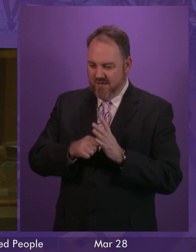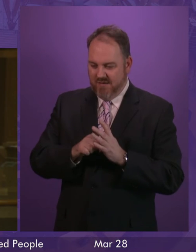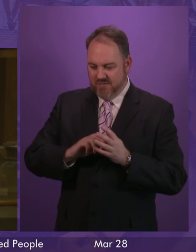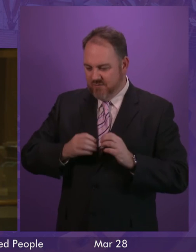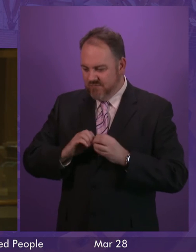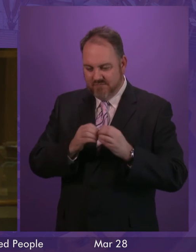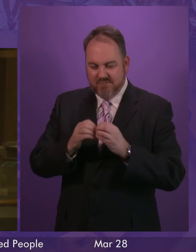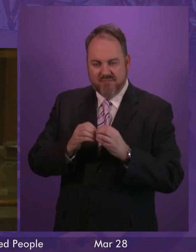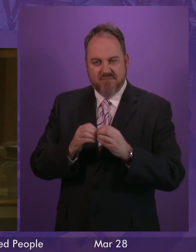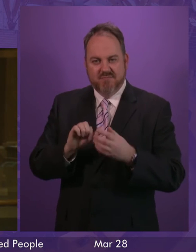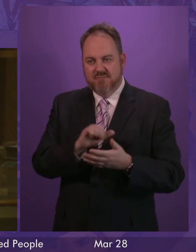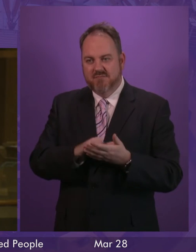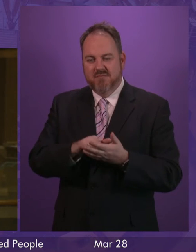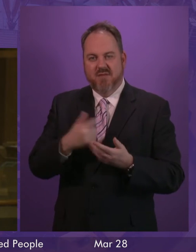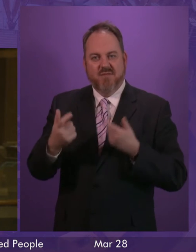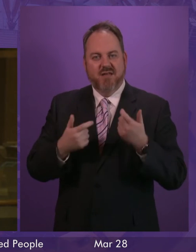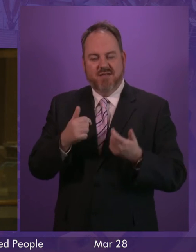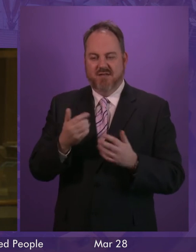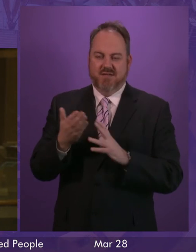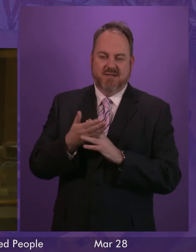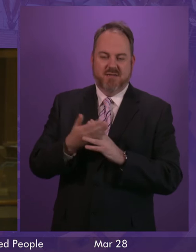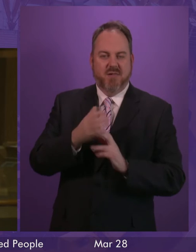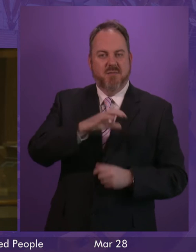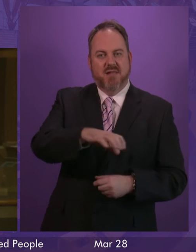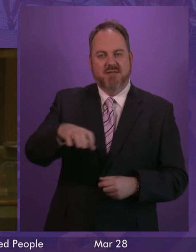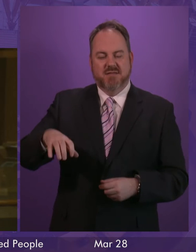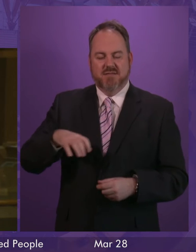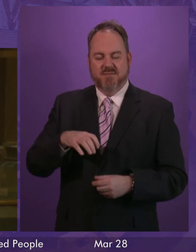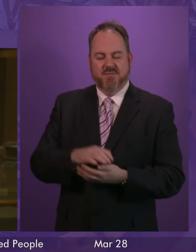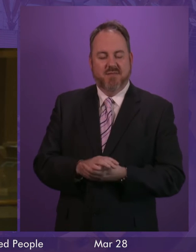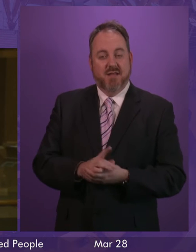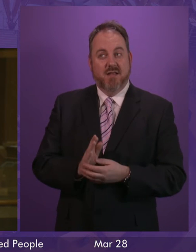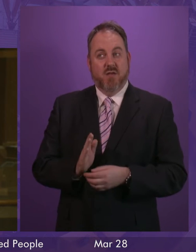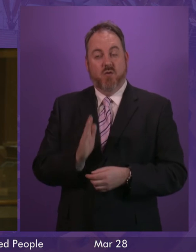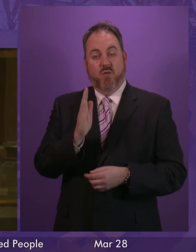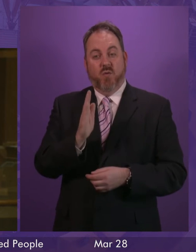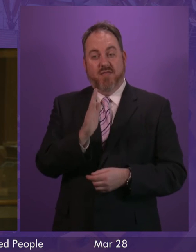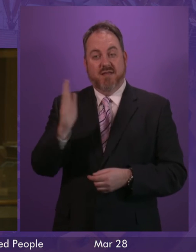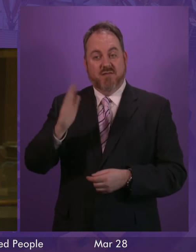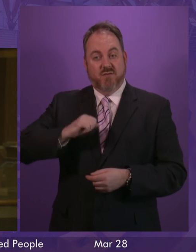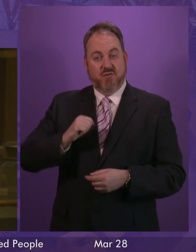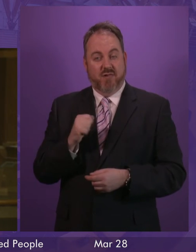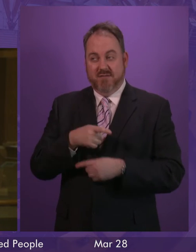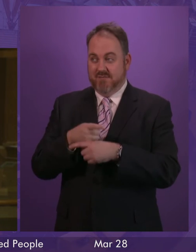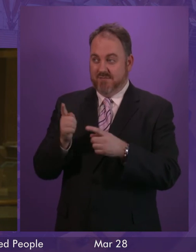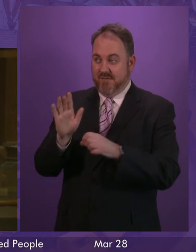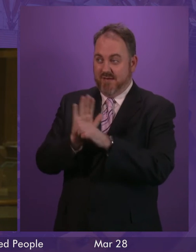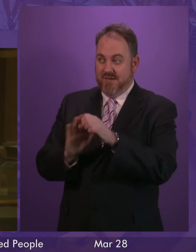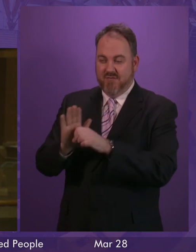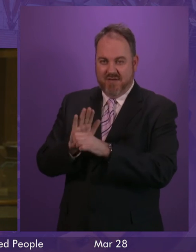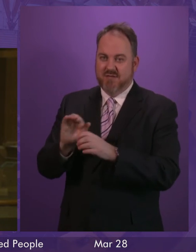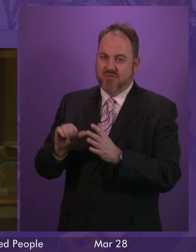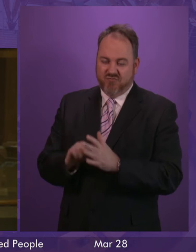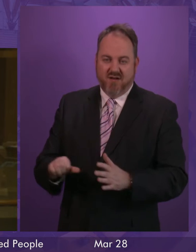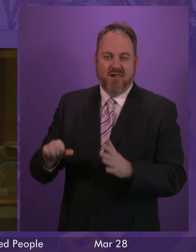is a range of positive work being done across organizations in the northeast of Scotland and beyond presiding officer, but